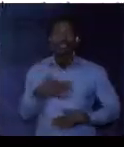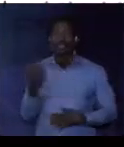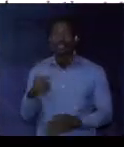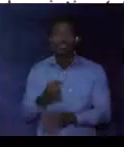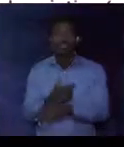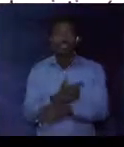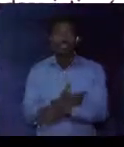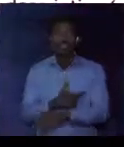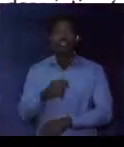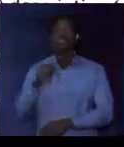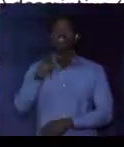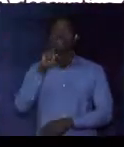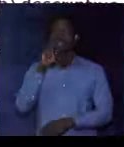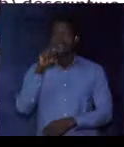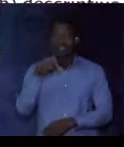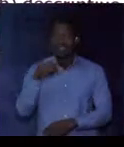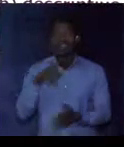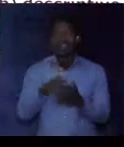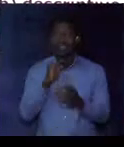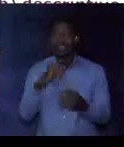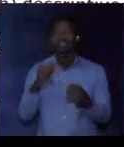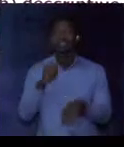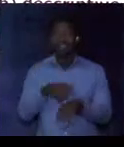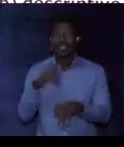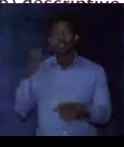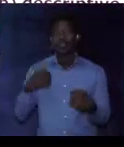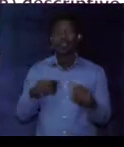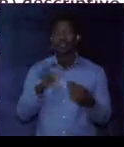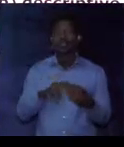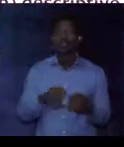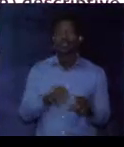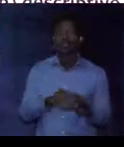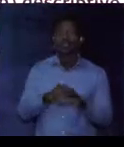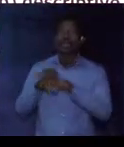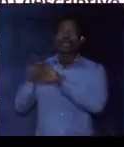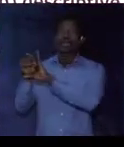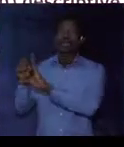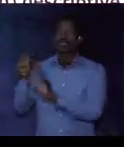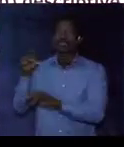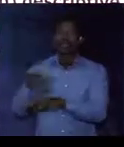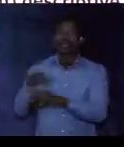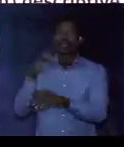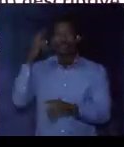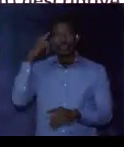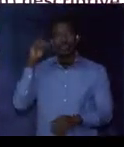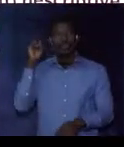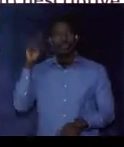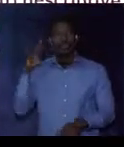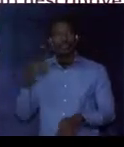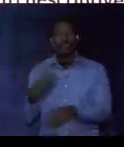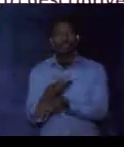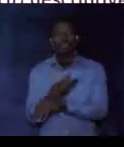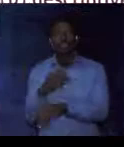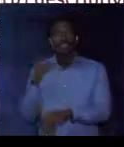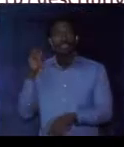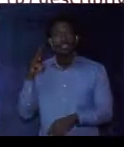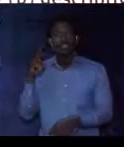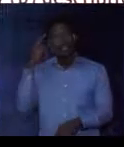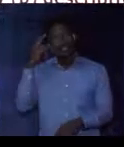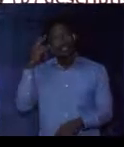lesson. Yes, it is time for me to hand you over to the mathematician, Onkwagbade, for